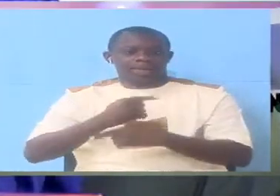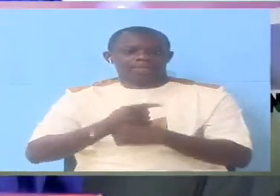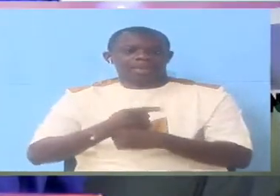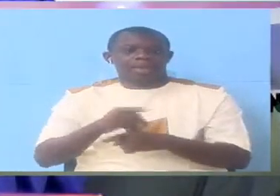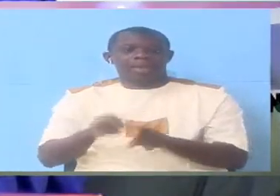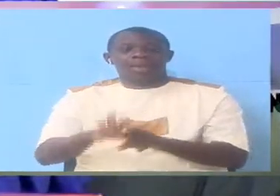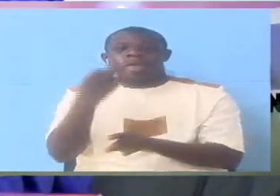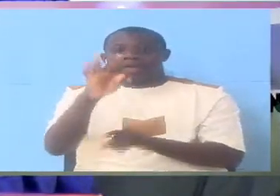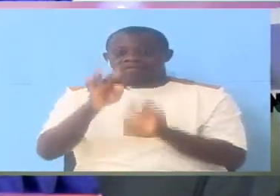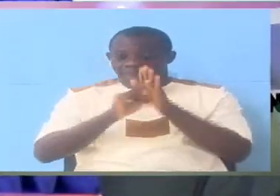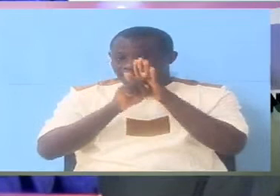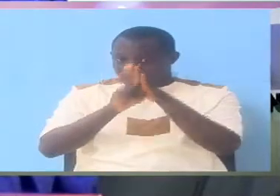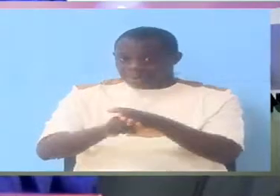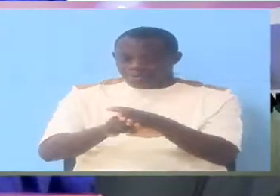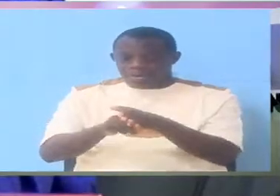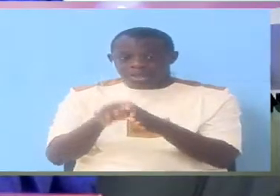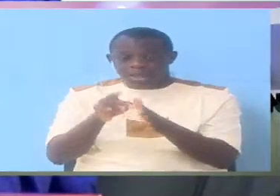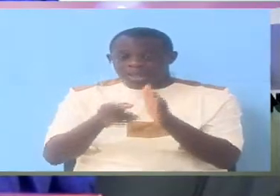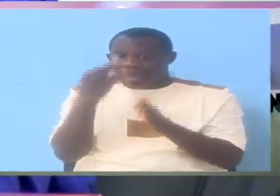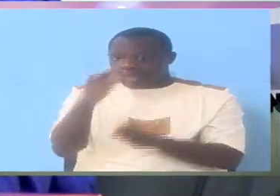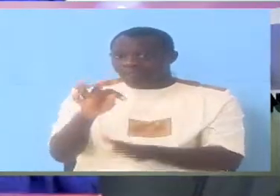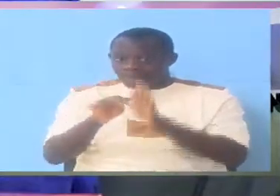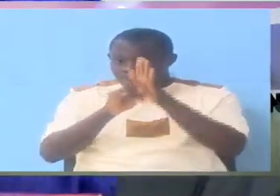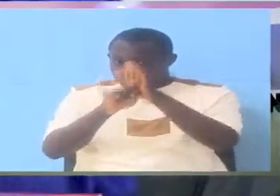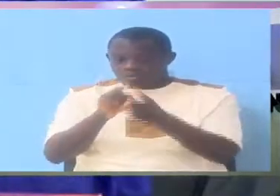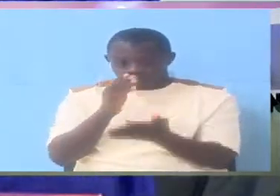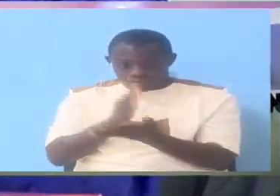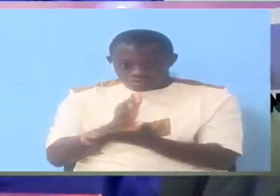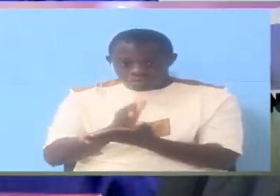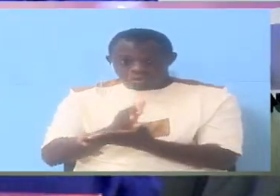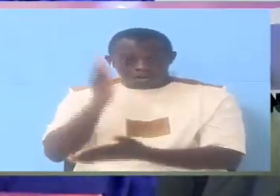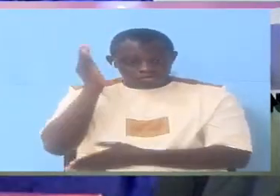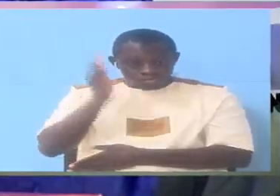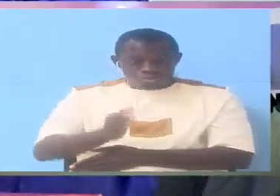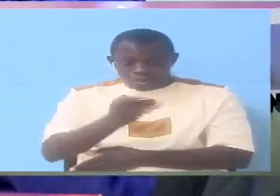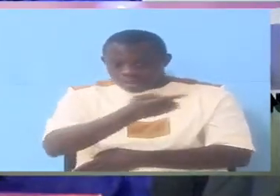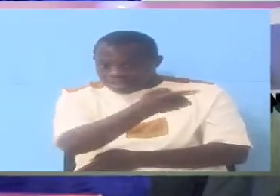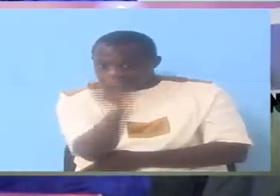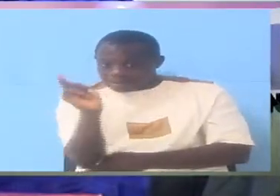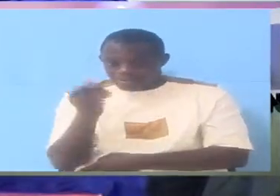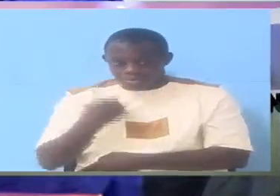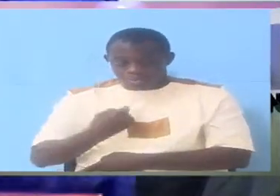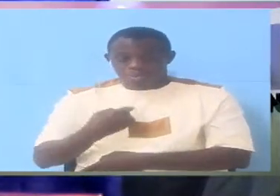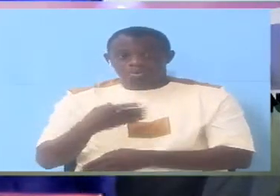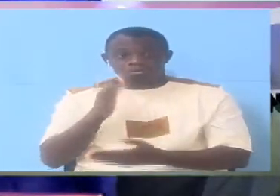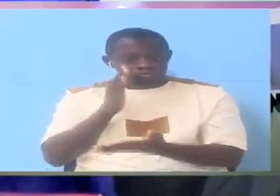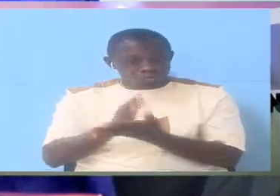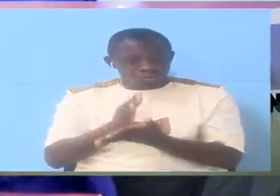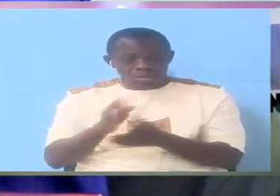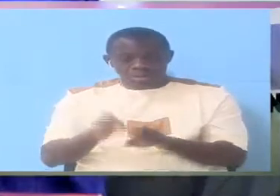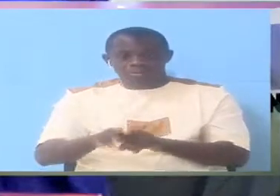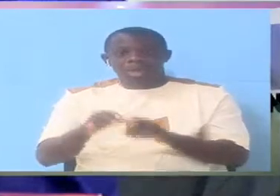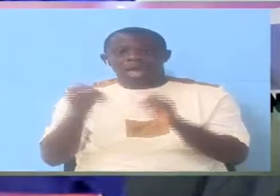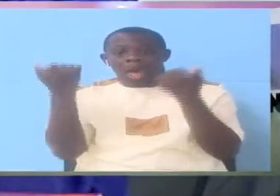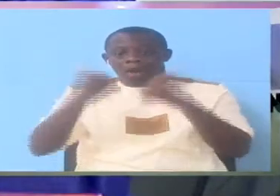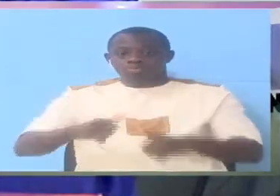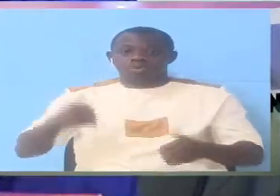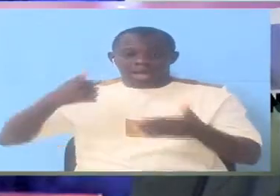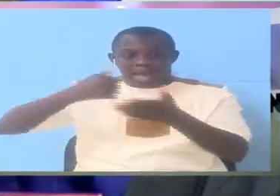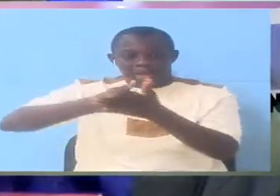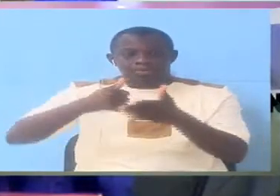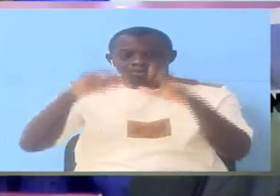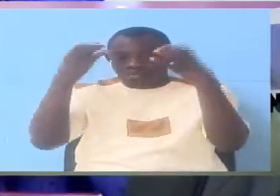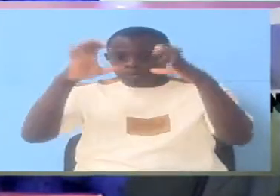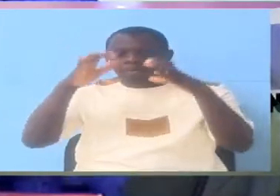on mu it was real comme mercenaries yolom ni wole kelo wolin non je people like in tol mel mu civilian or we don't know how to defend